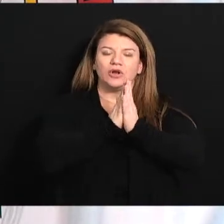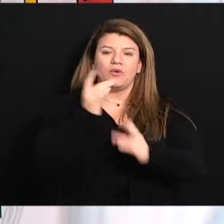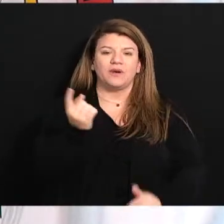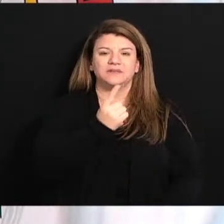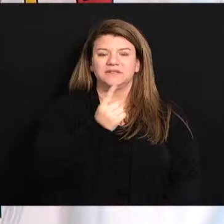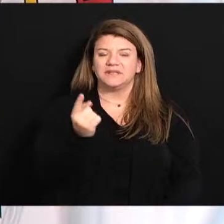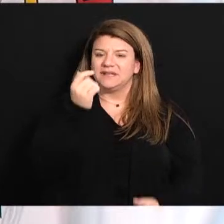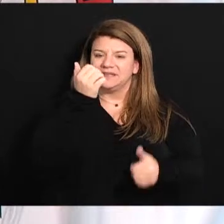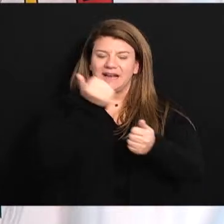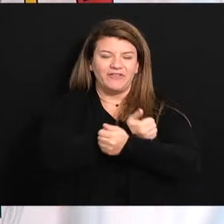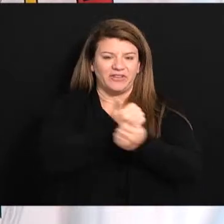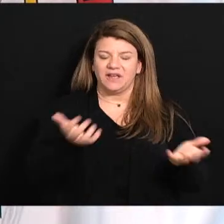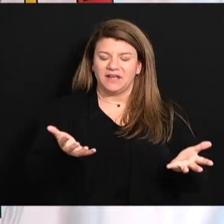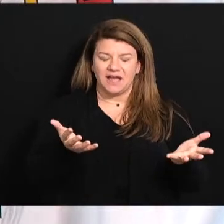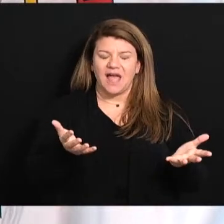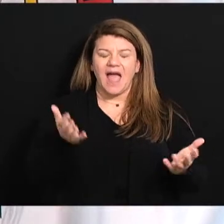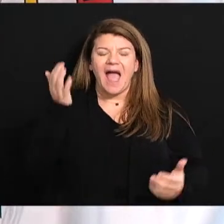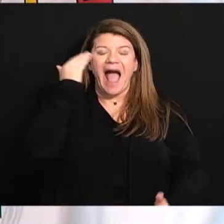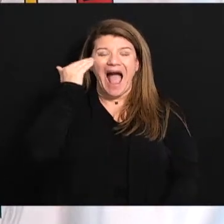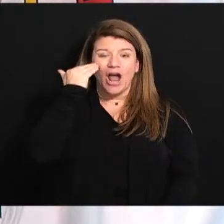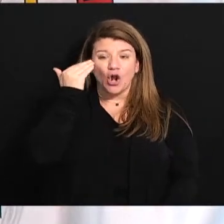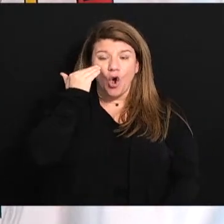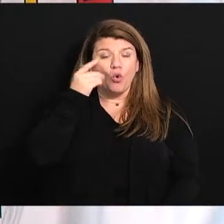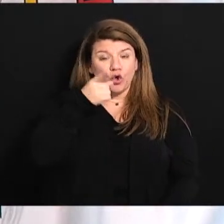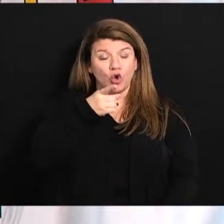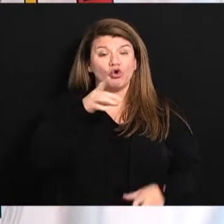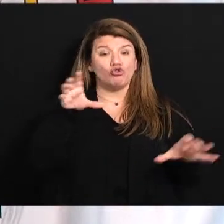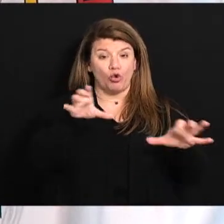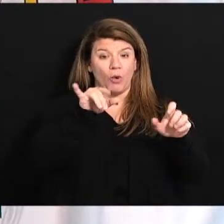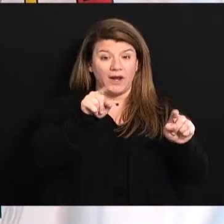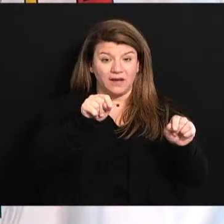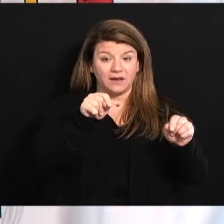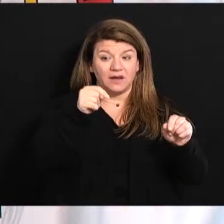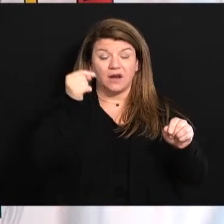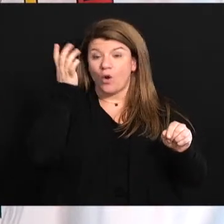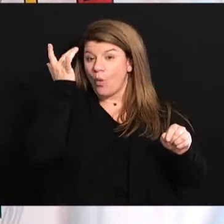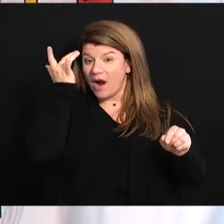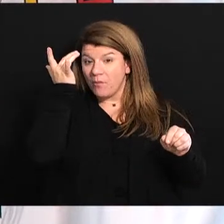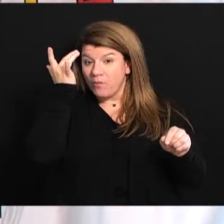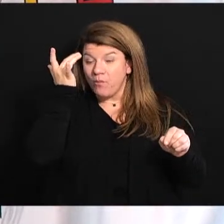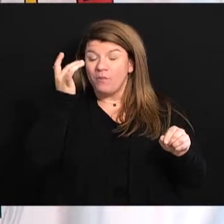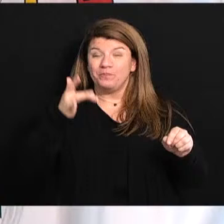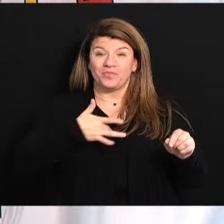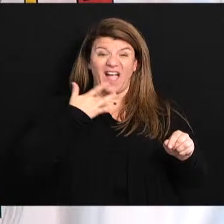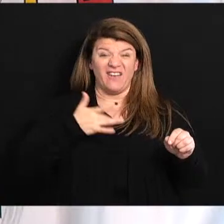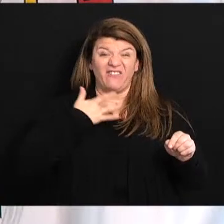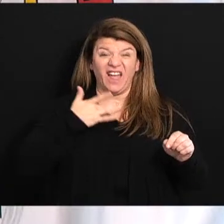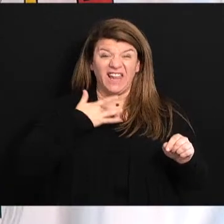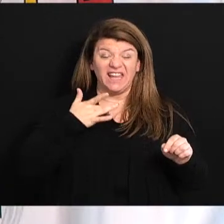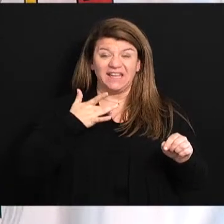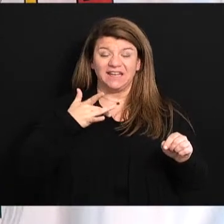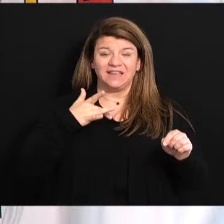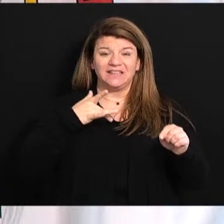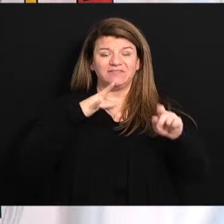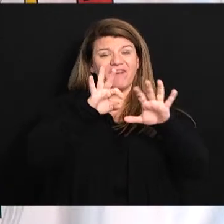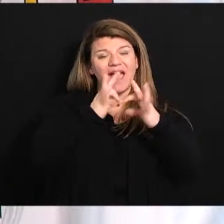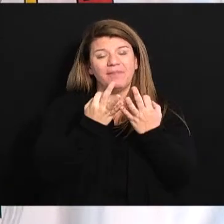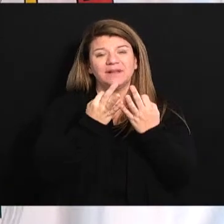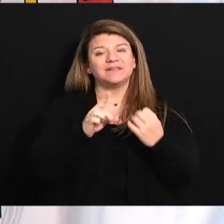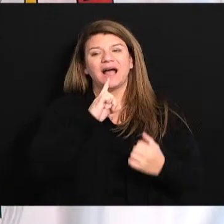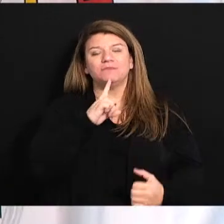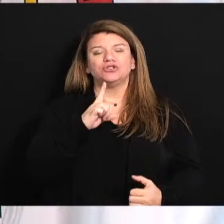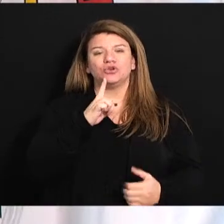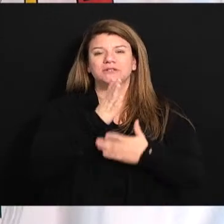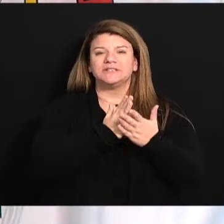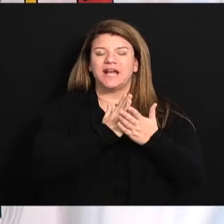every way, and I know that you're giving those because, I feel it. All these families, I'm sure some